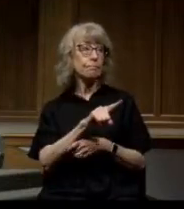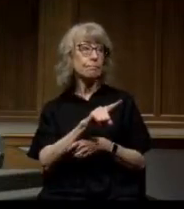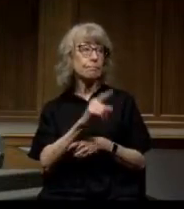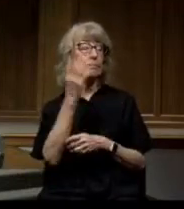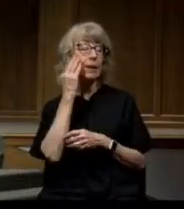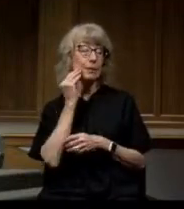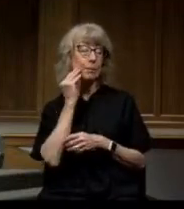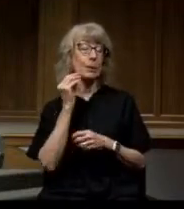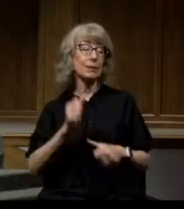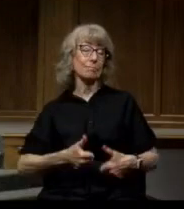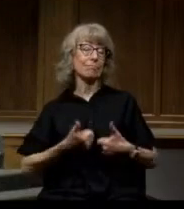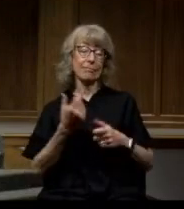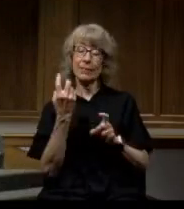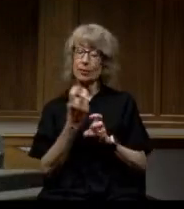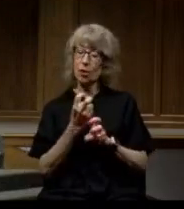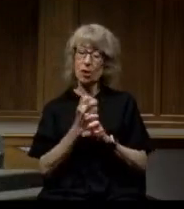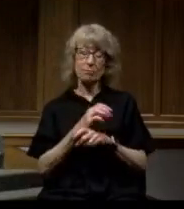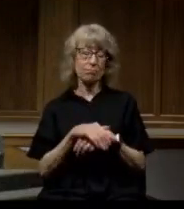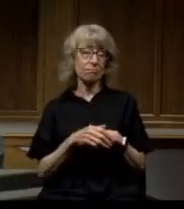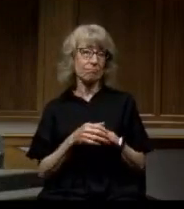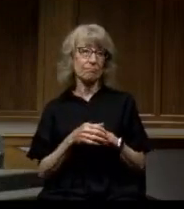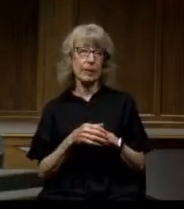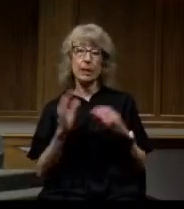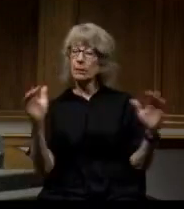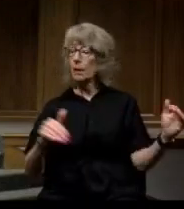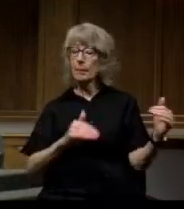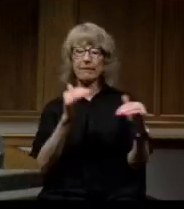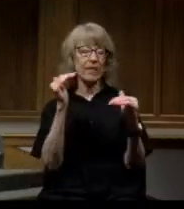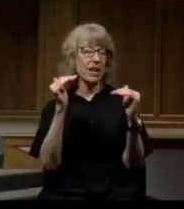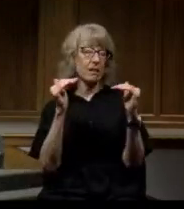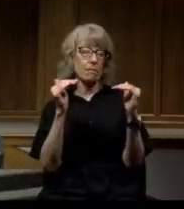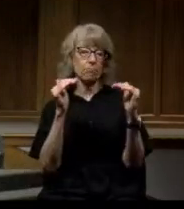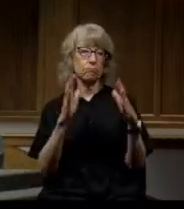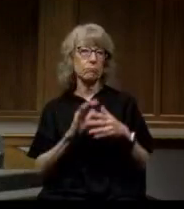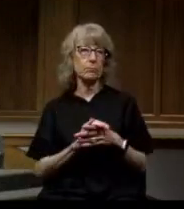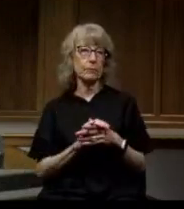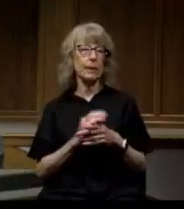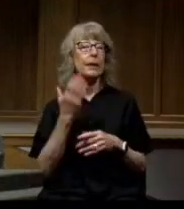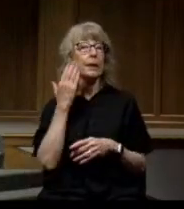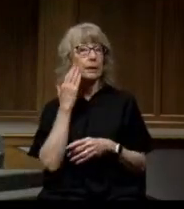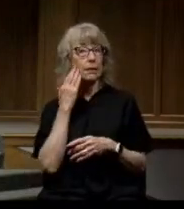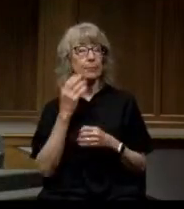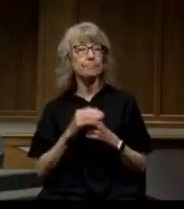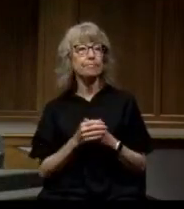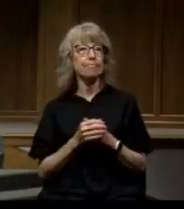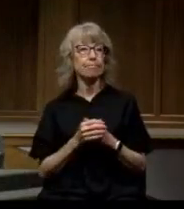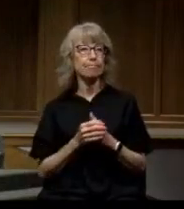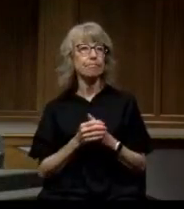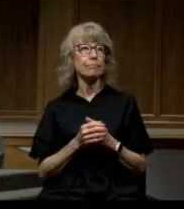really hard, and it hasn't been fair. And I know that.